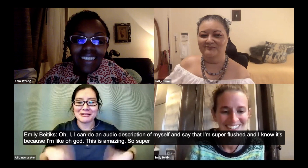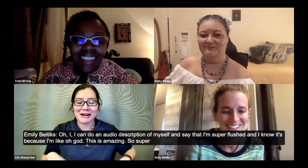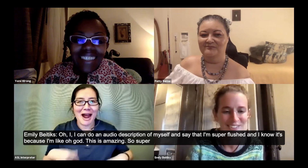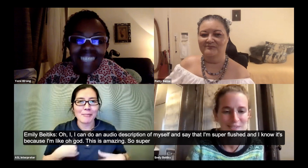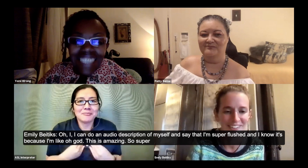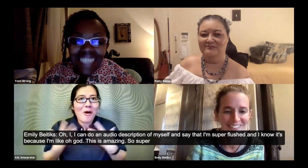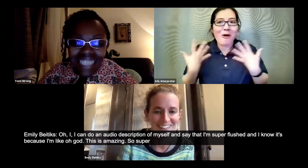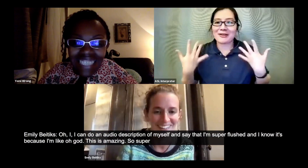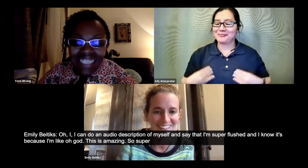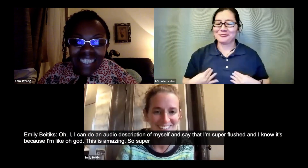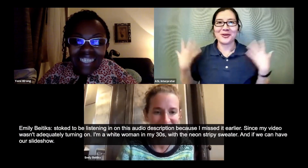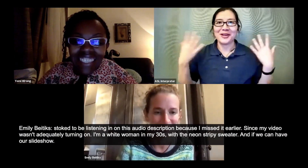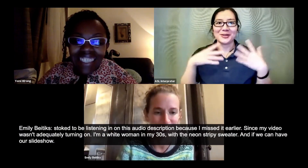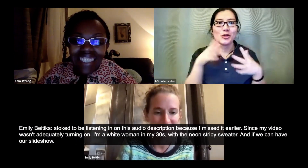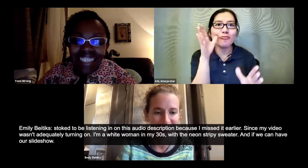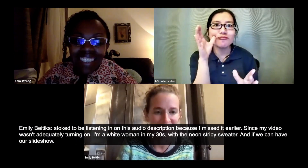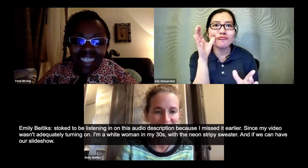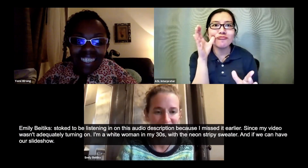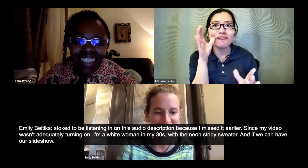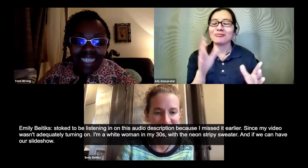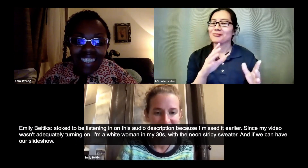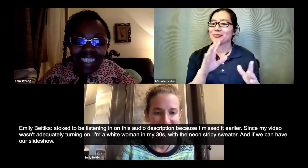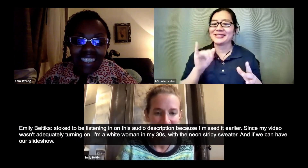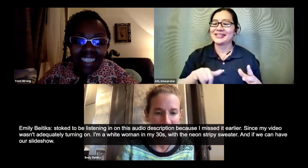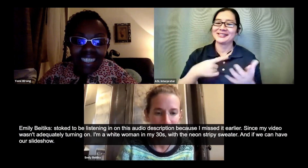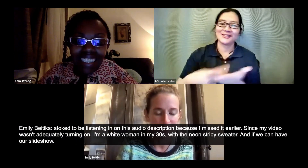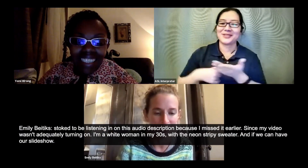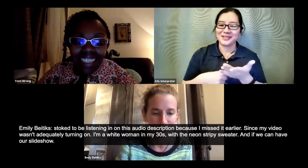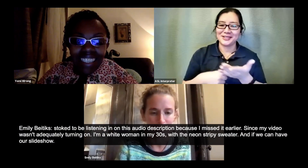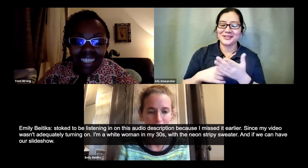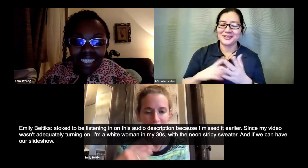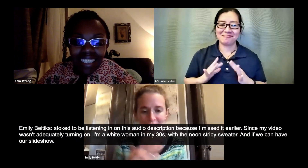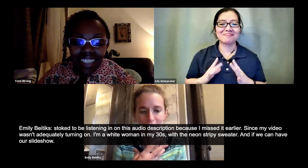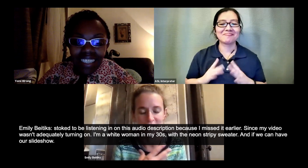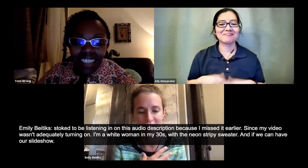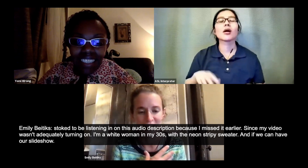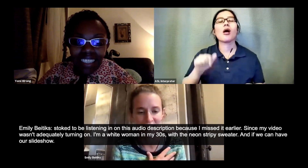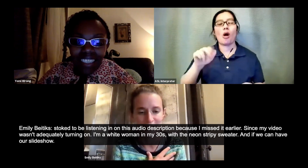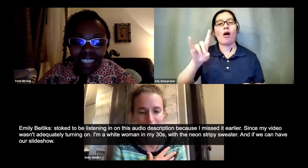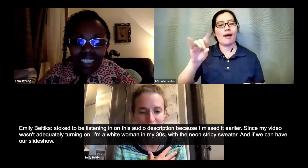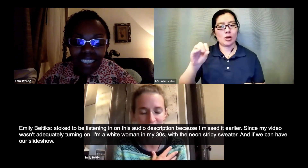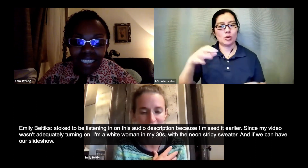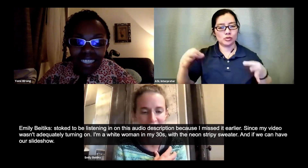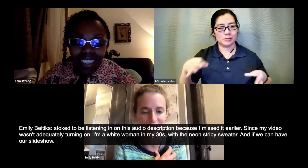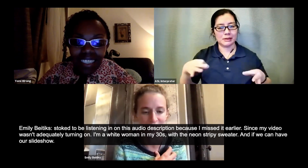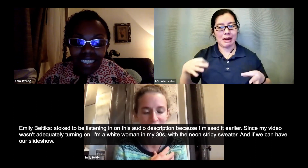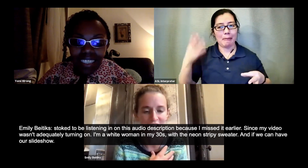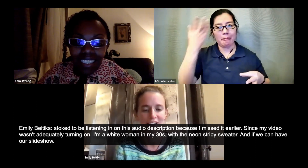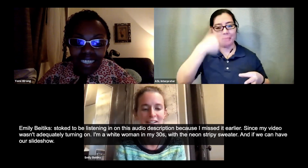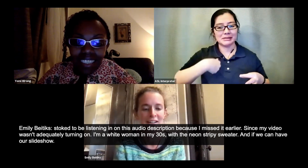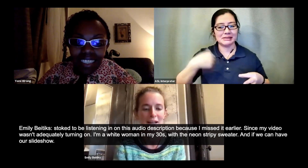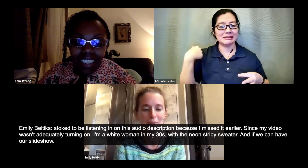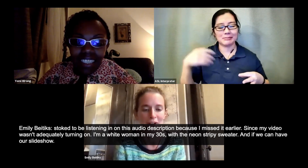So super stoked to be listening in on this. Audio description, because I missed it earlier since my video wasn't adequately